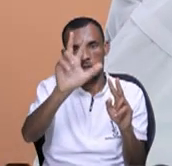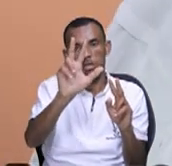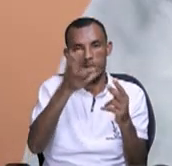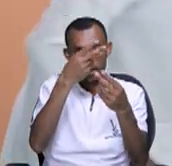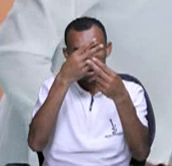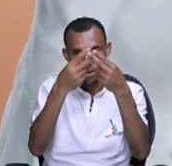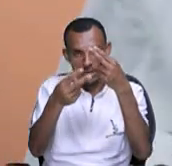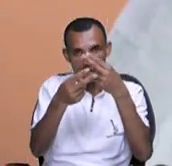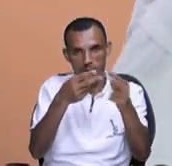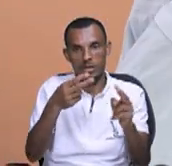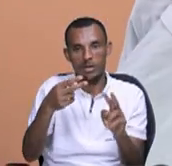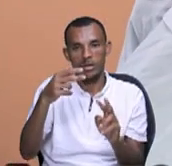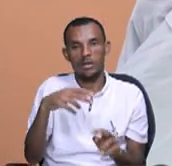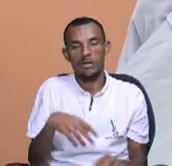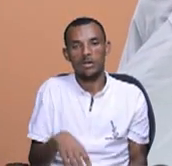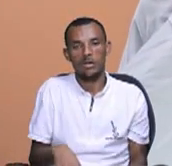3 multiplied by